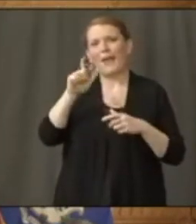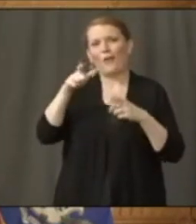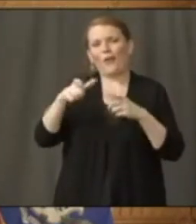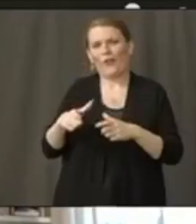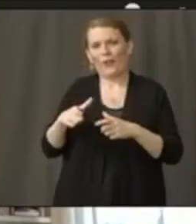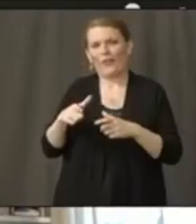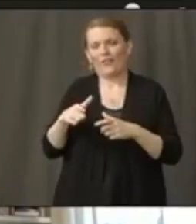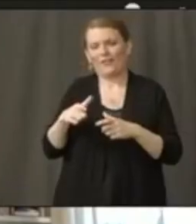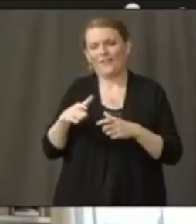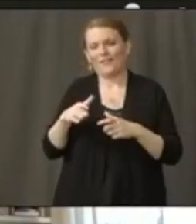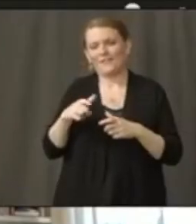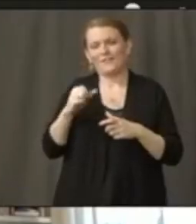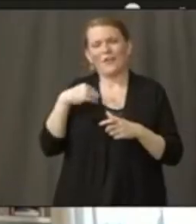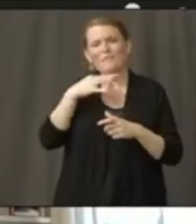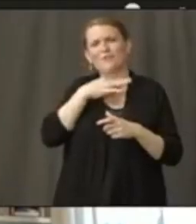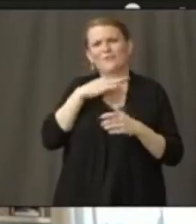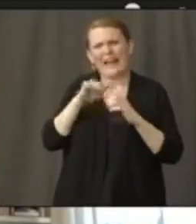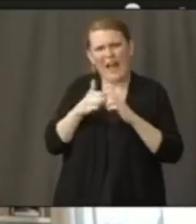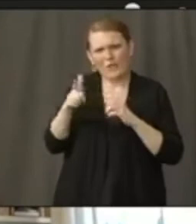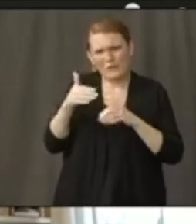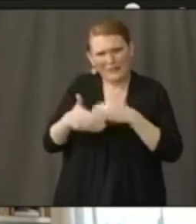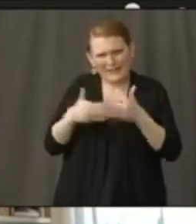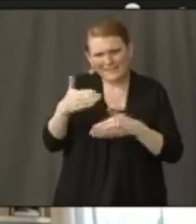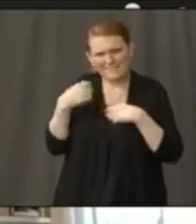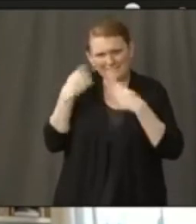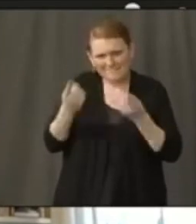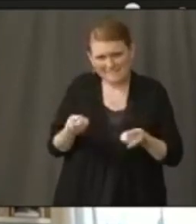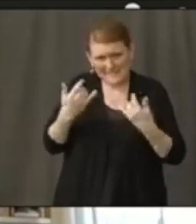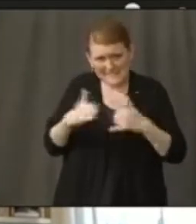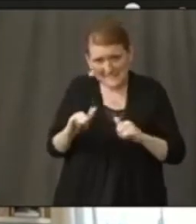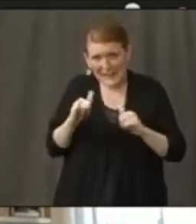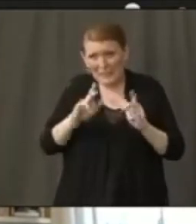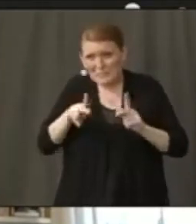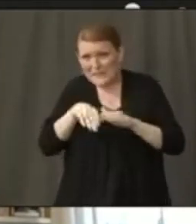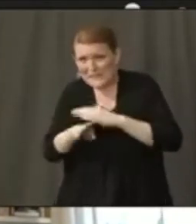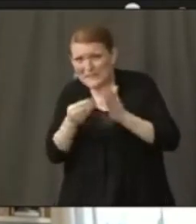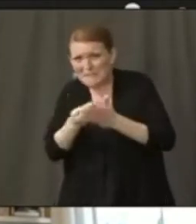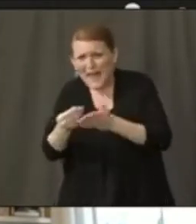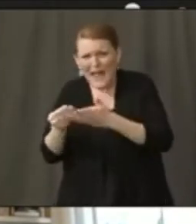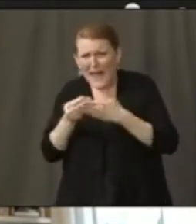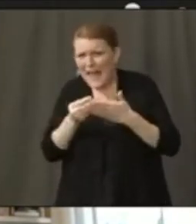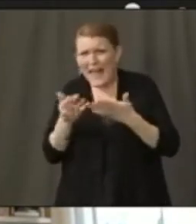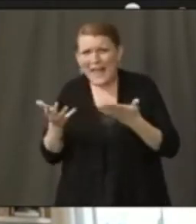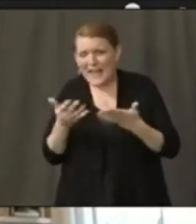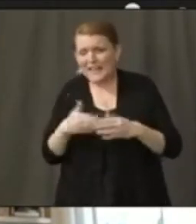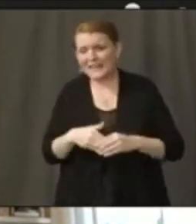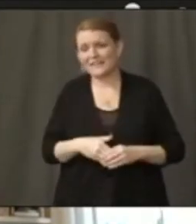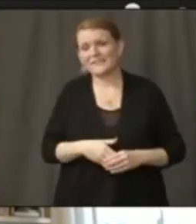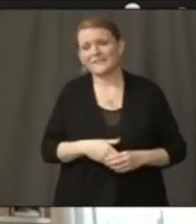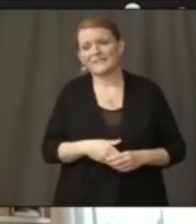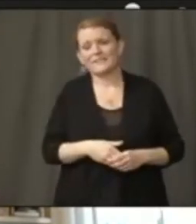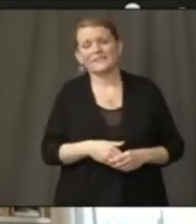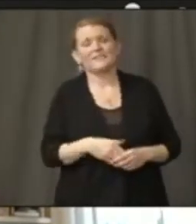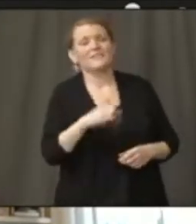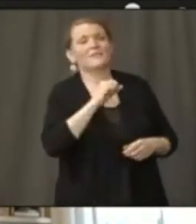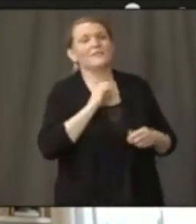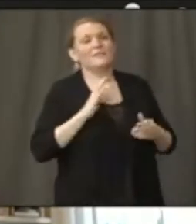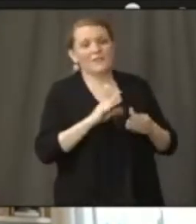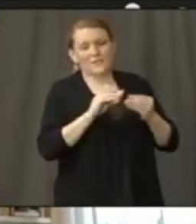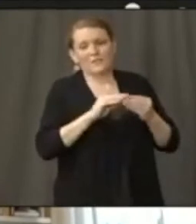I alluded to this at the beginning of the press conference, that I'm grateful that we are in sort of a quick serve industry,